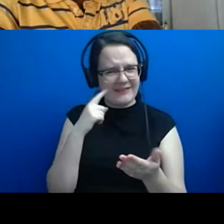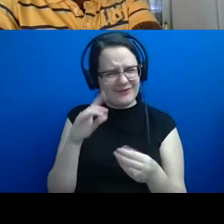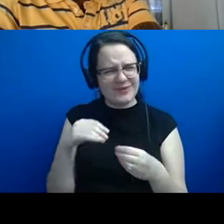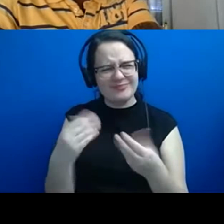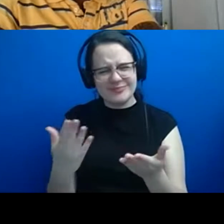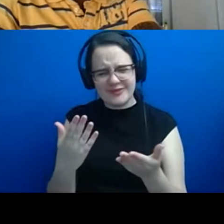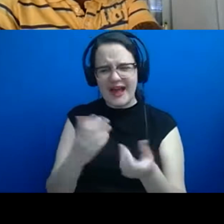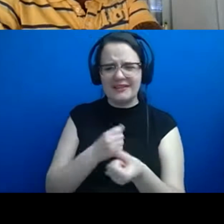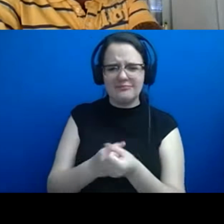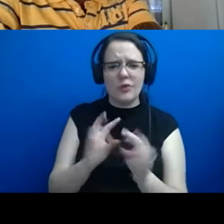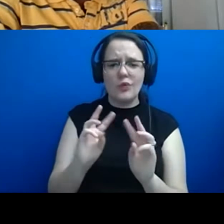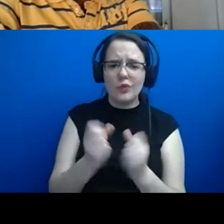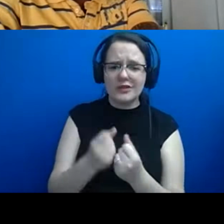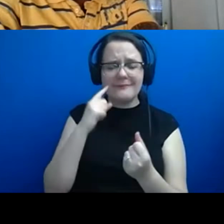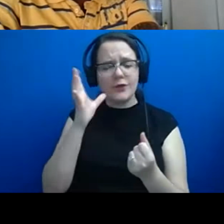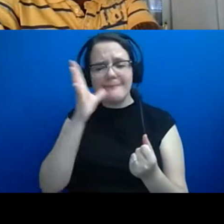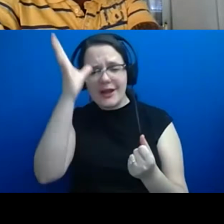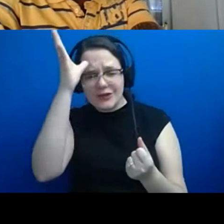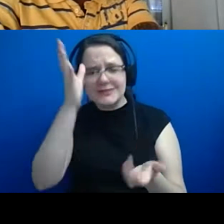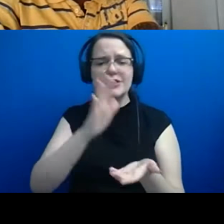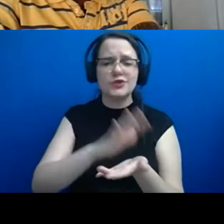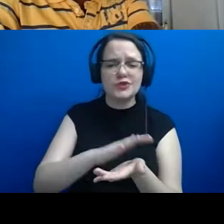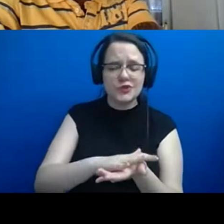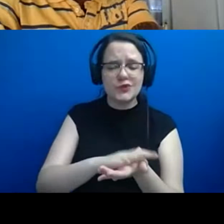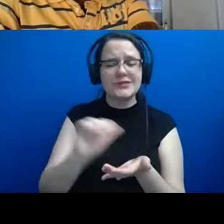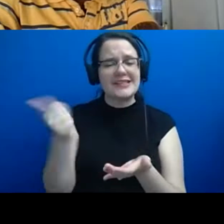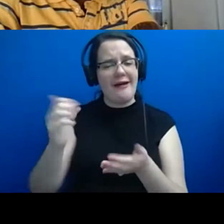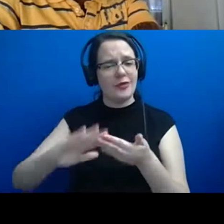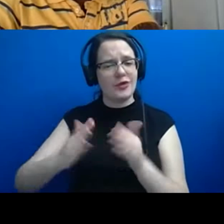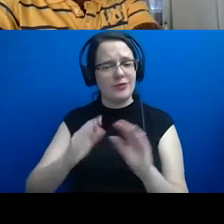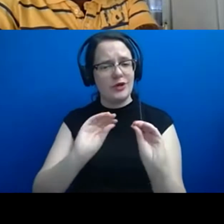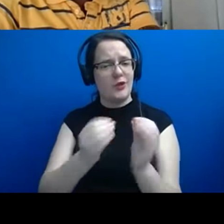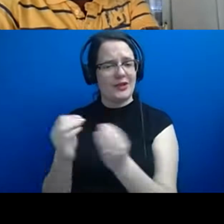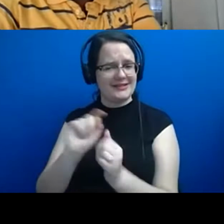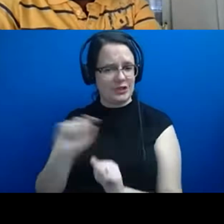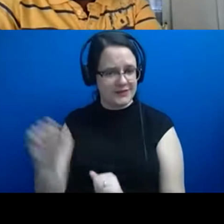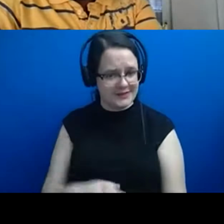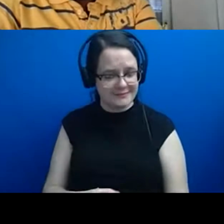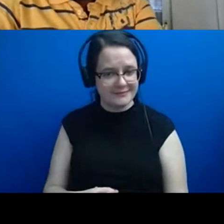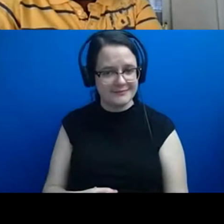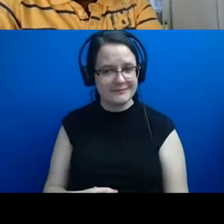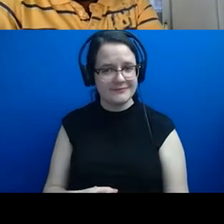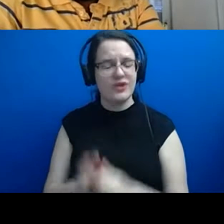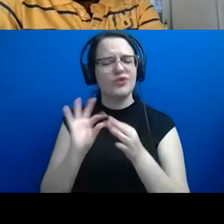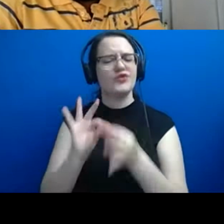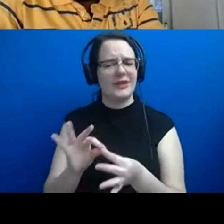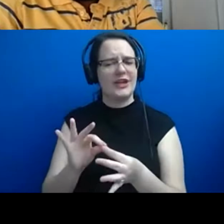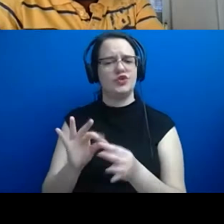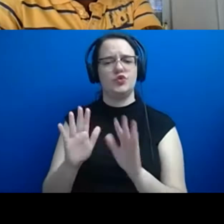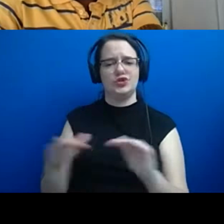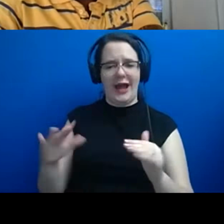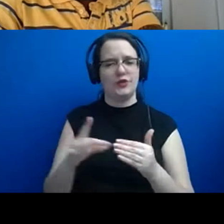parents, schools, and other community organizations on child-directed play